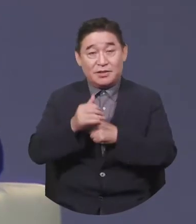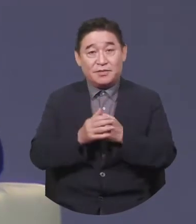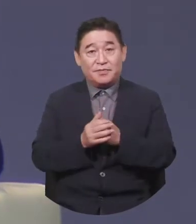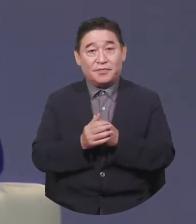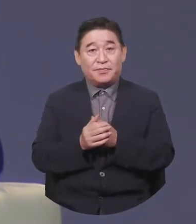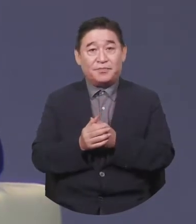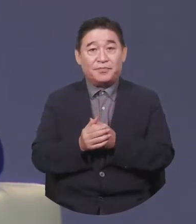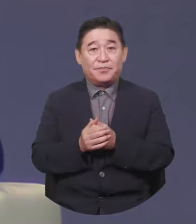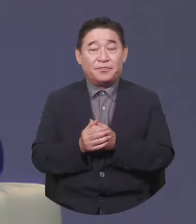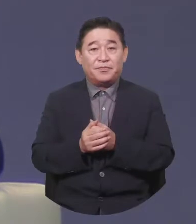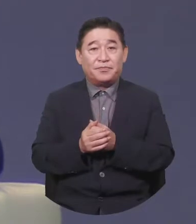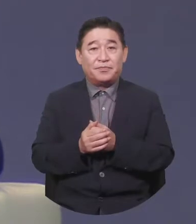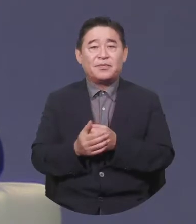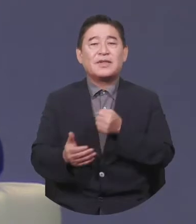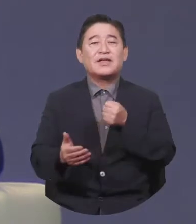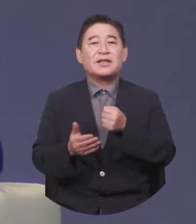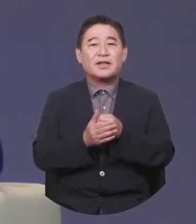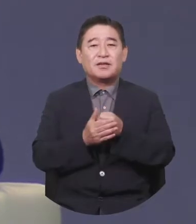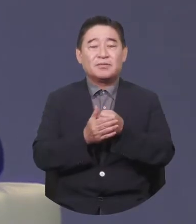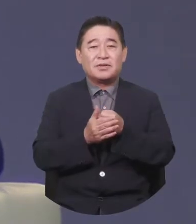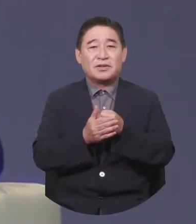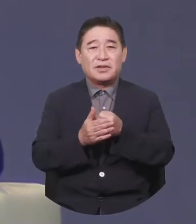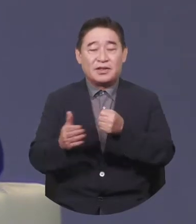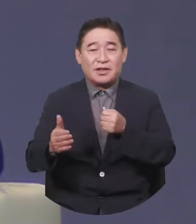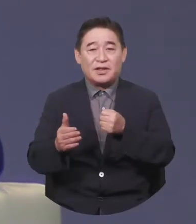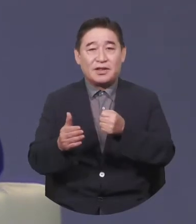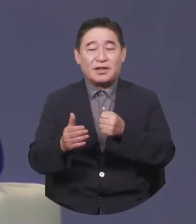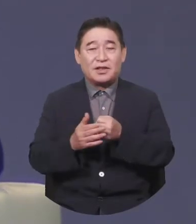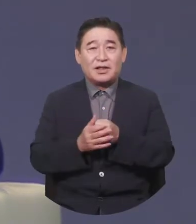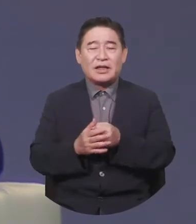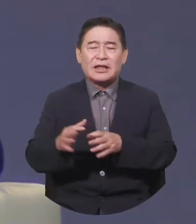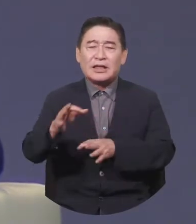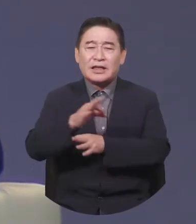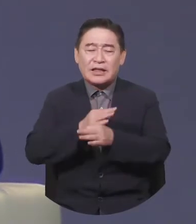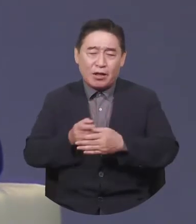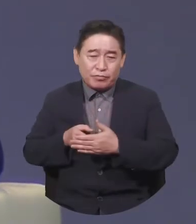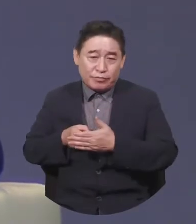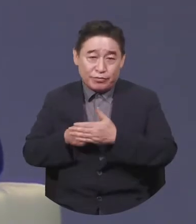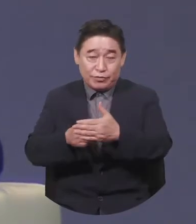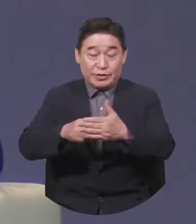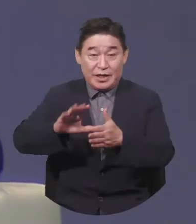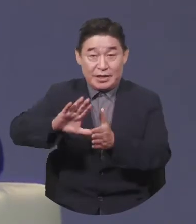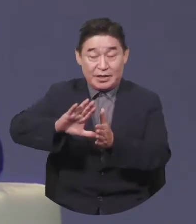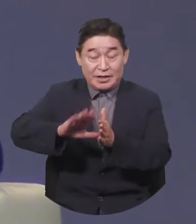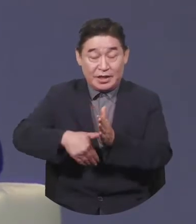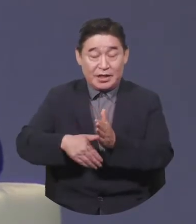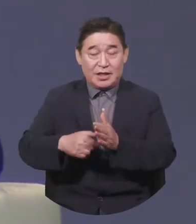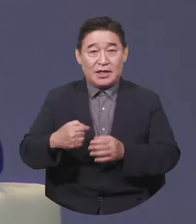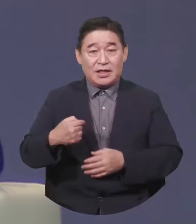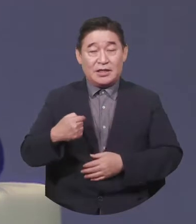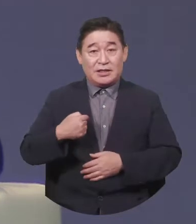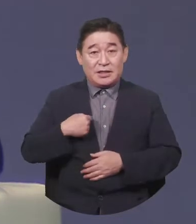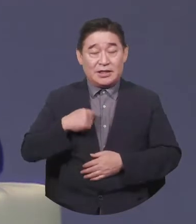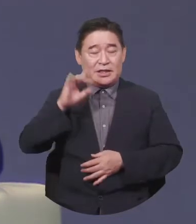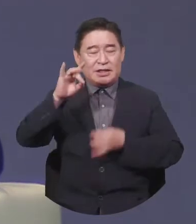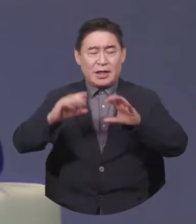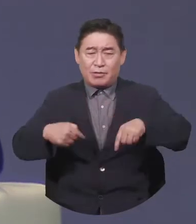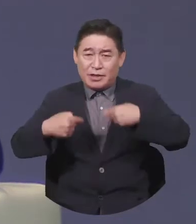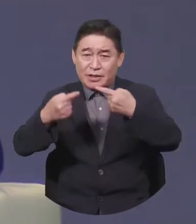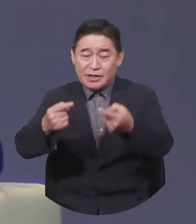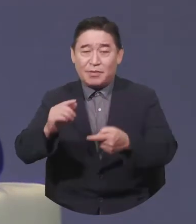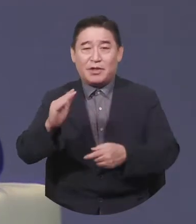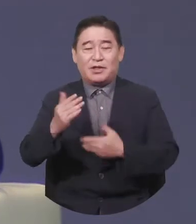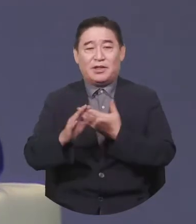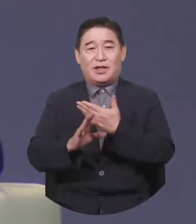we support our contribution to the partnership sense that it will make the cooperation program